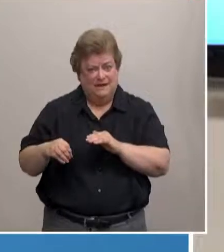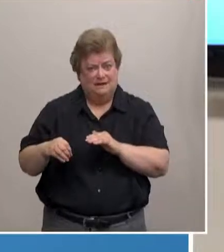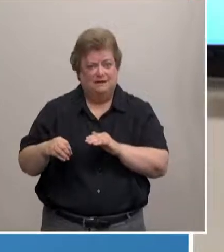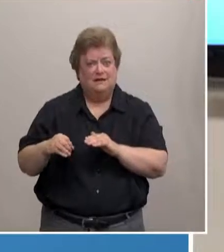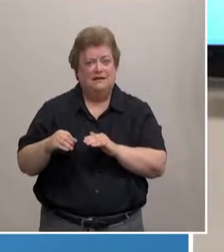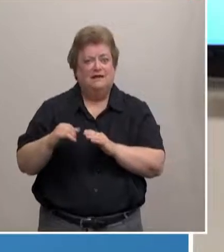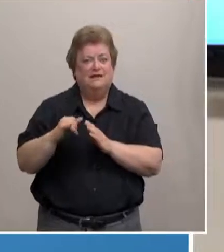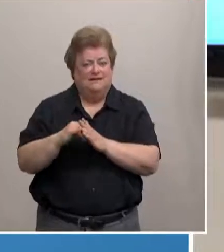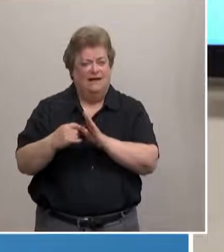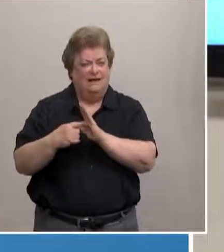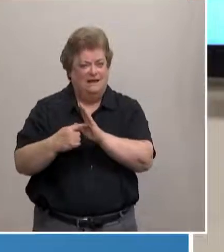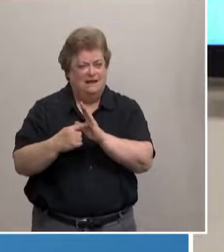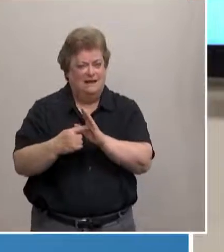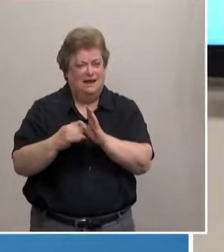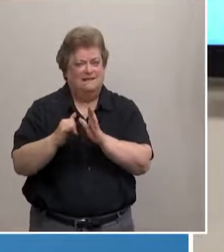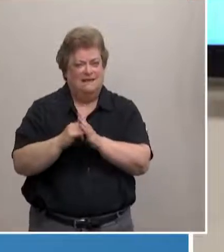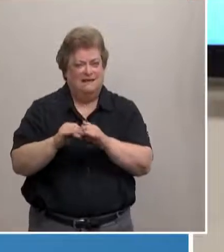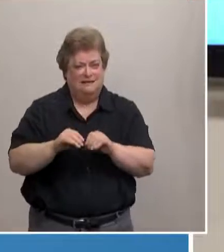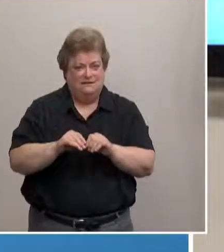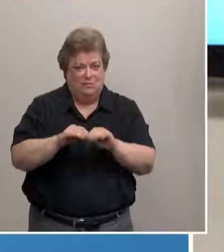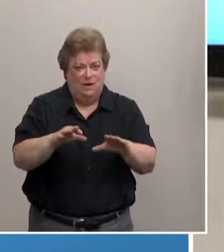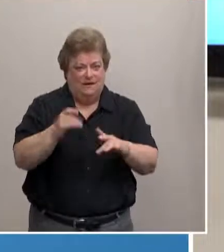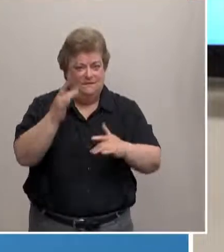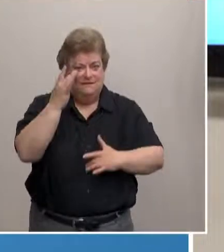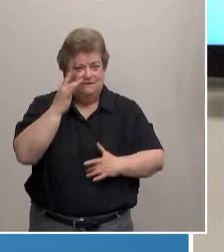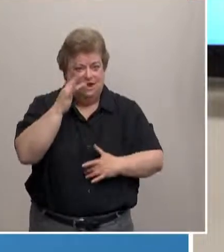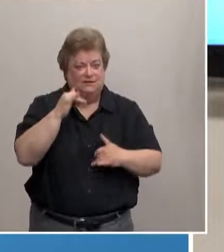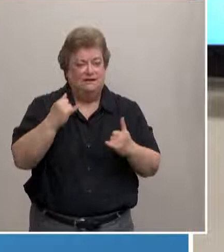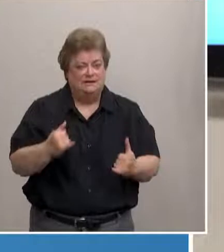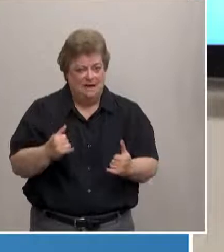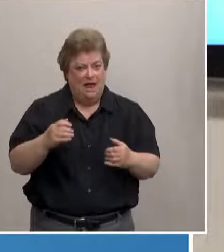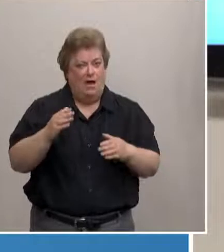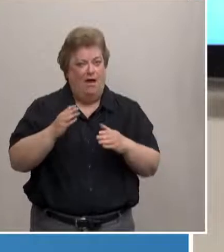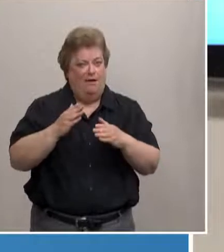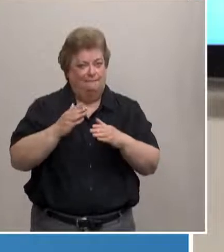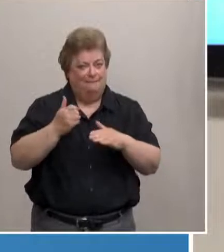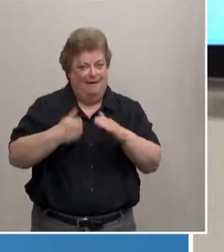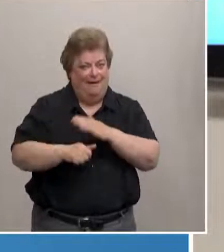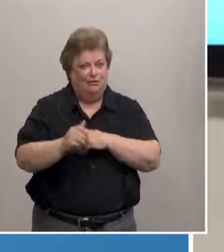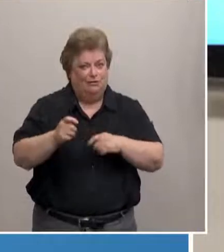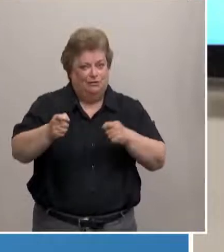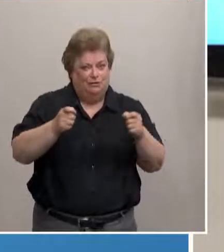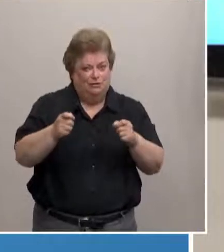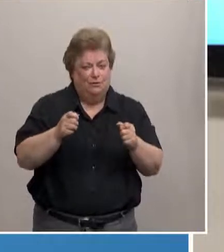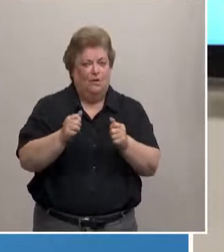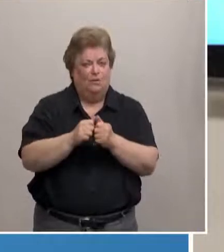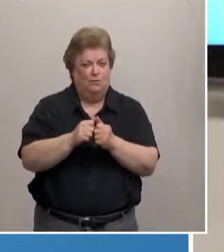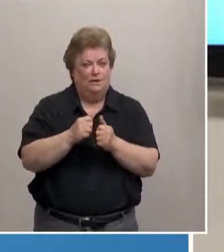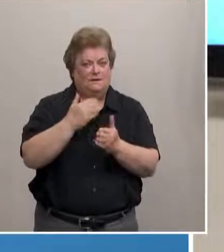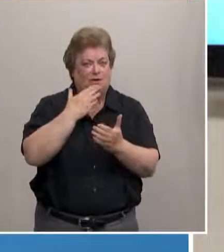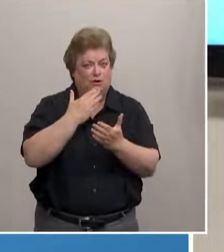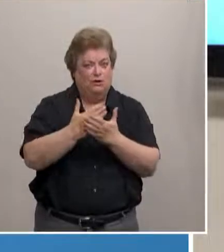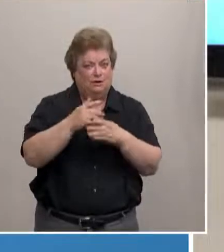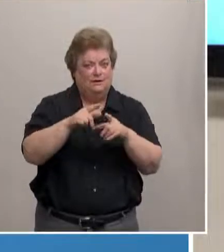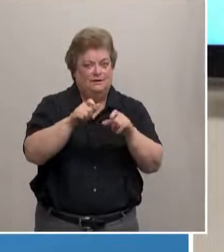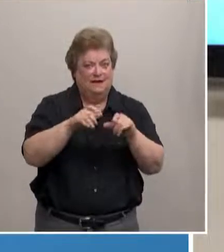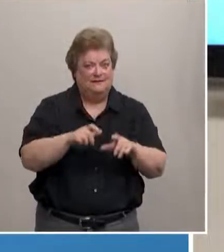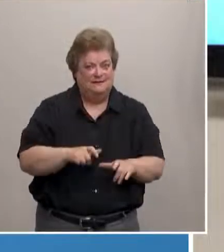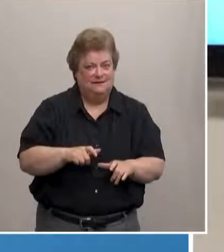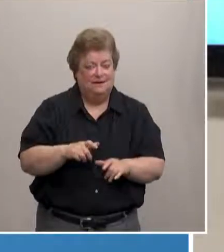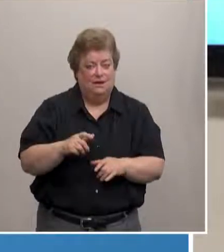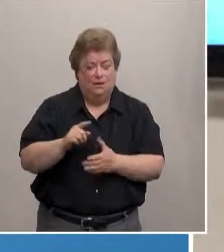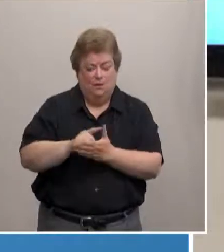nationally as an indicator that the spread of the virus is under control with adequate testing. For the week ending